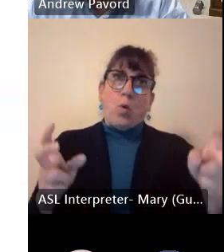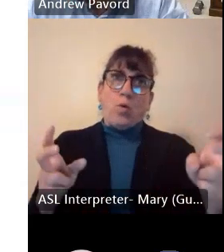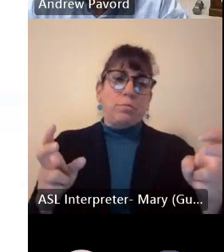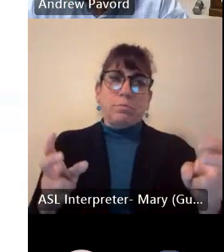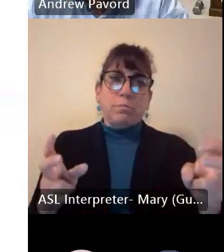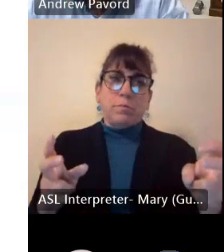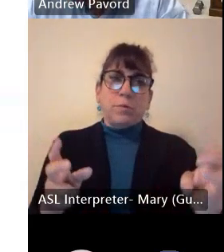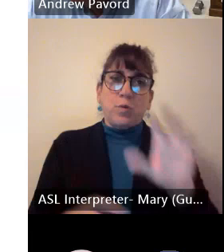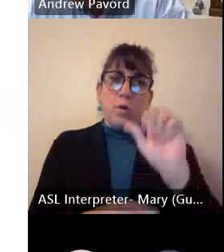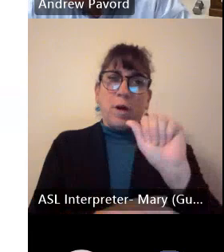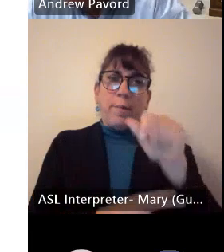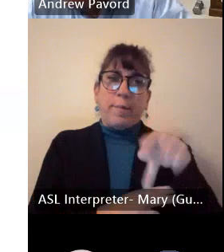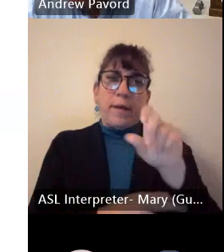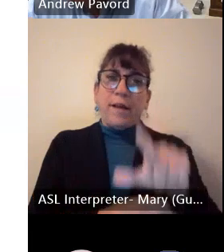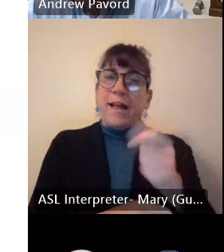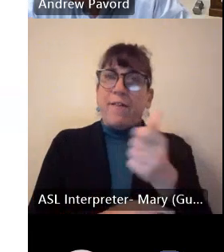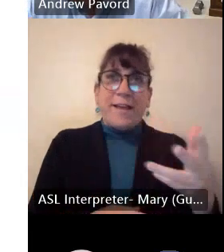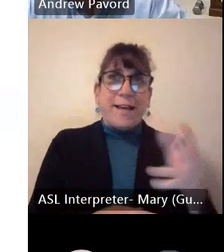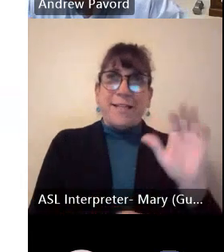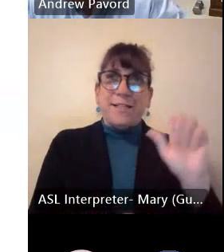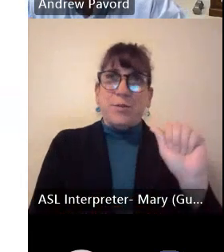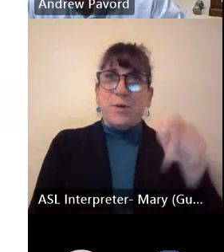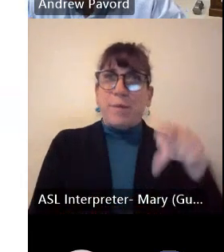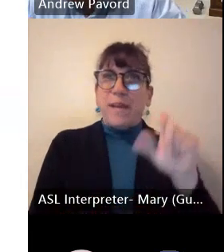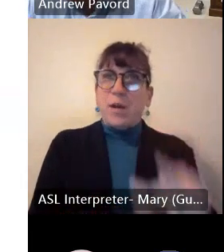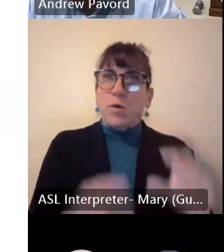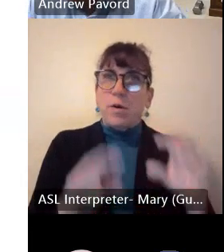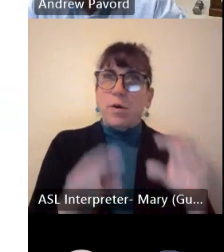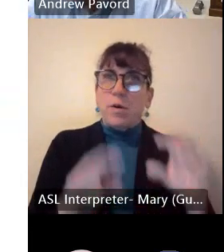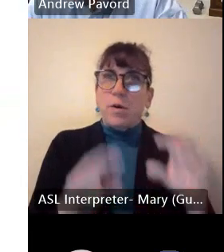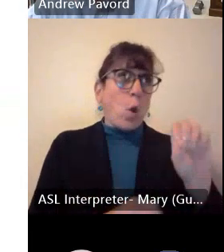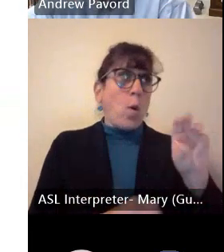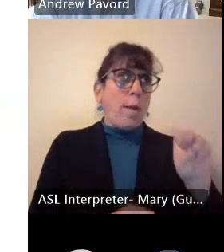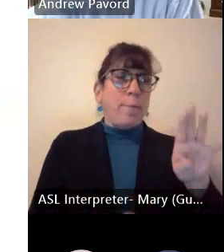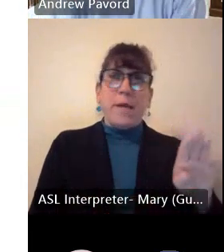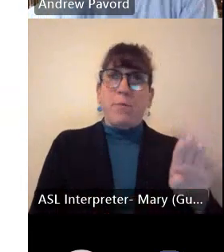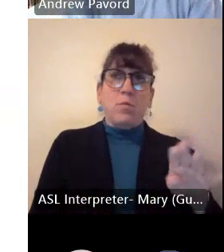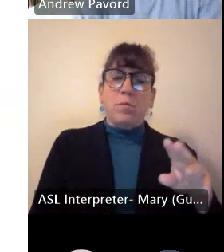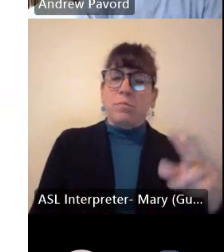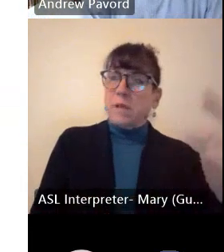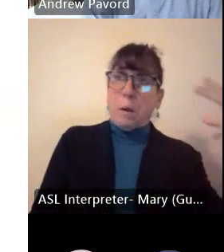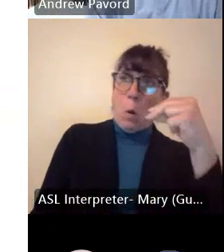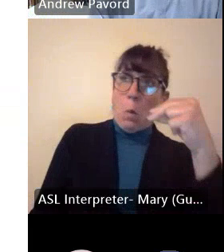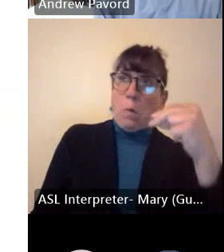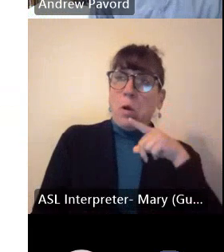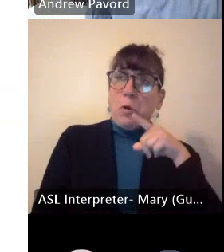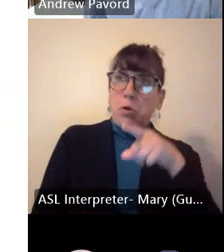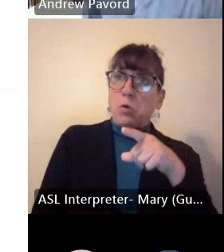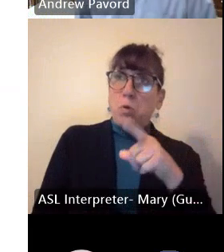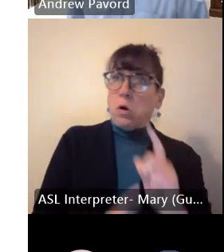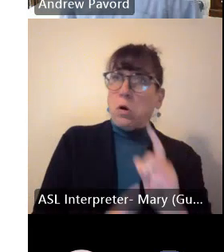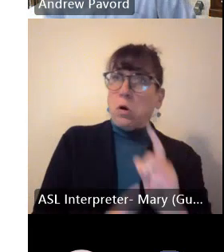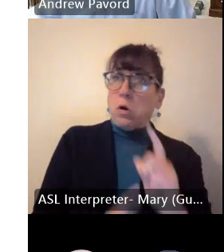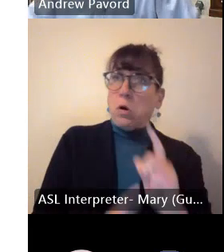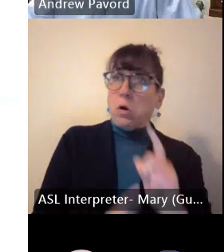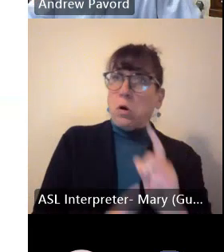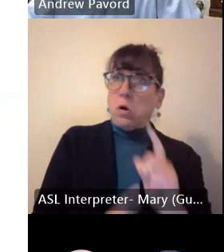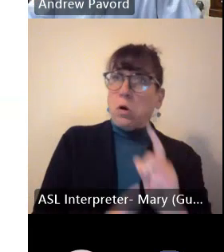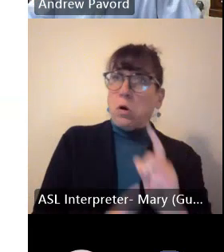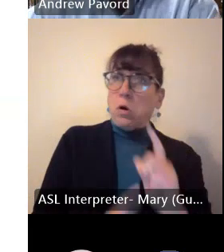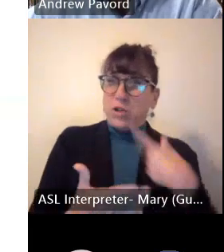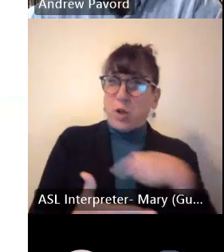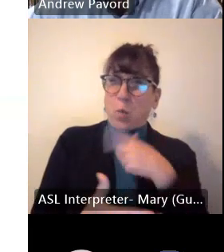to appeal everything is to appeal nothing, because OMB will say, nope, you're taking the budget that we have just given you.